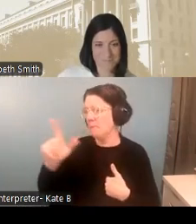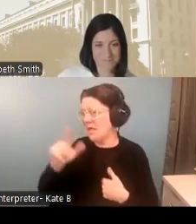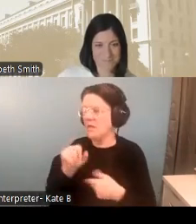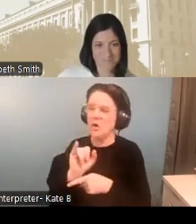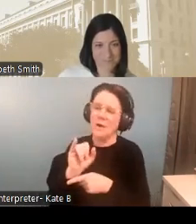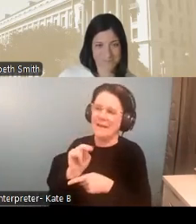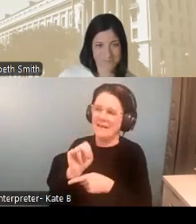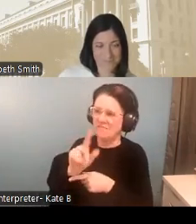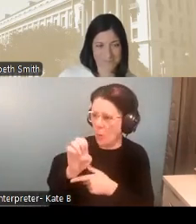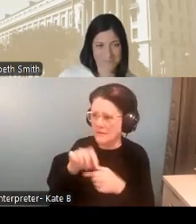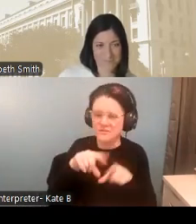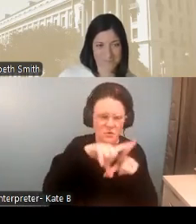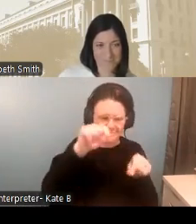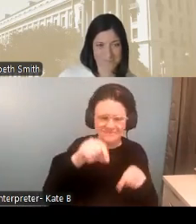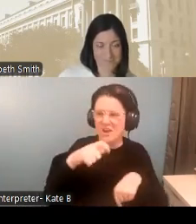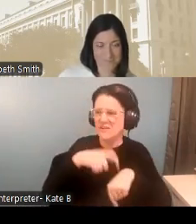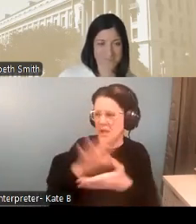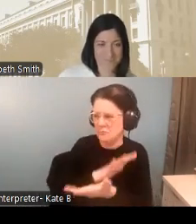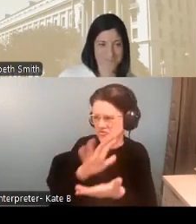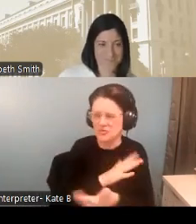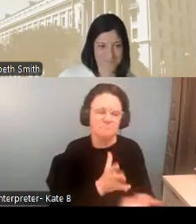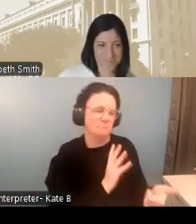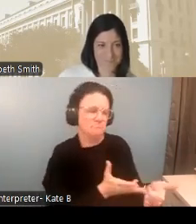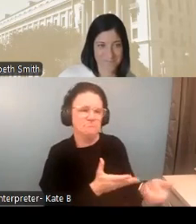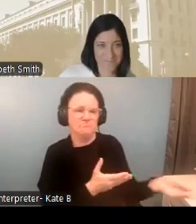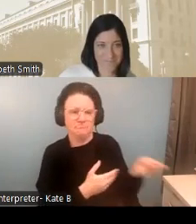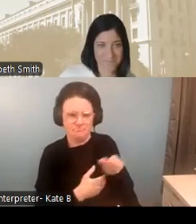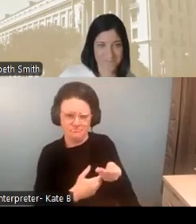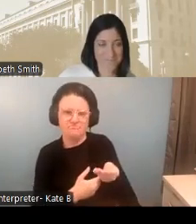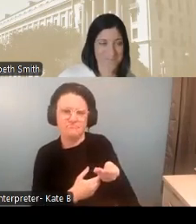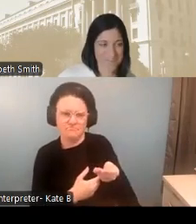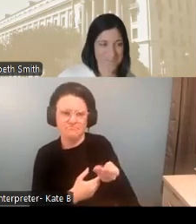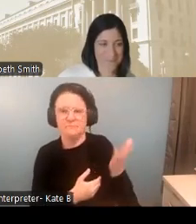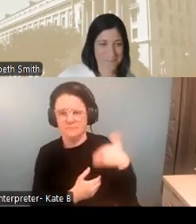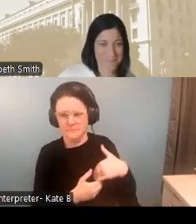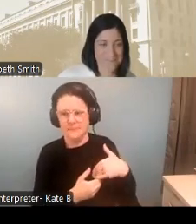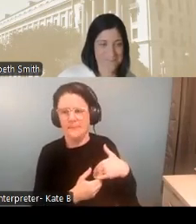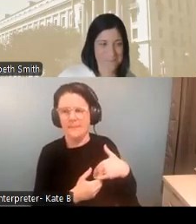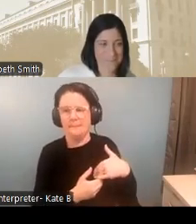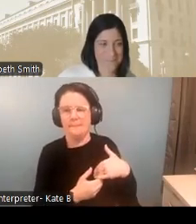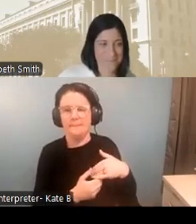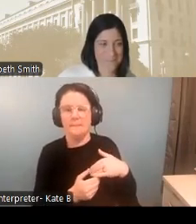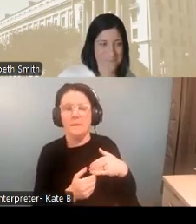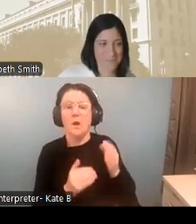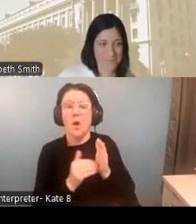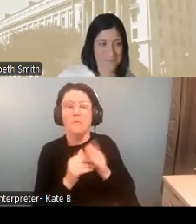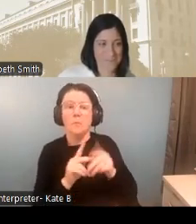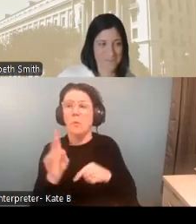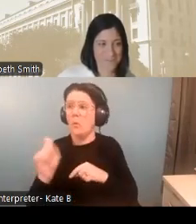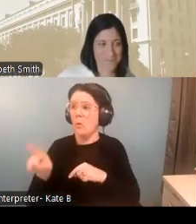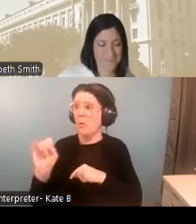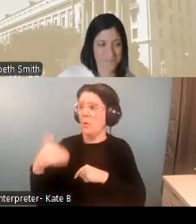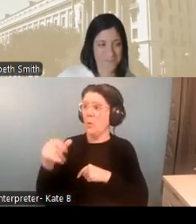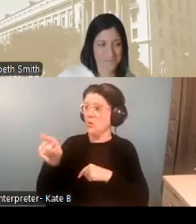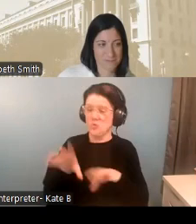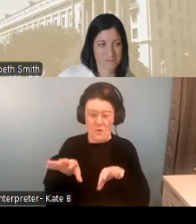to the dollar-related findings. And that gets me into people asking the question, okay, wow, you found